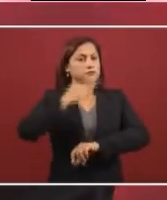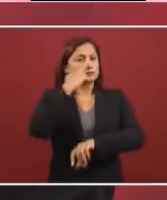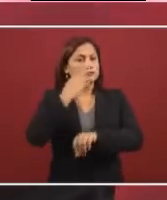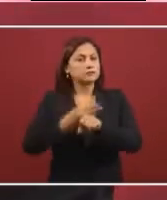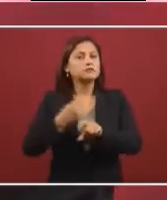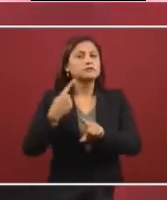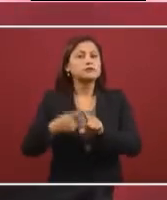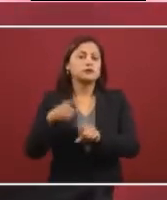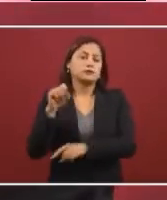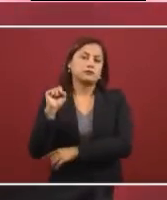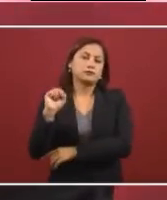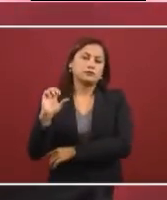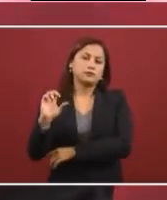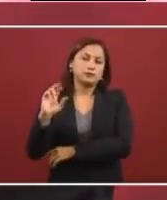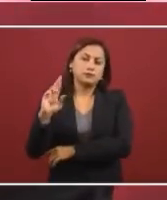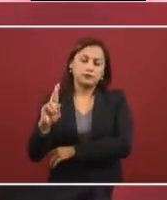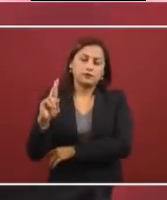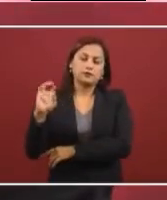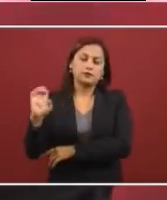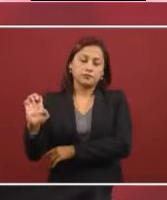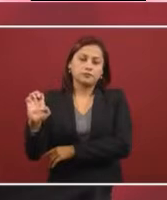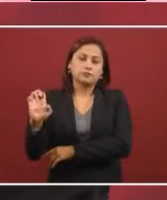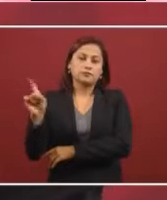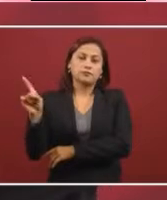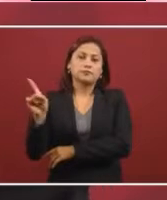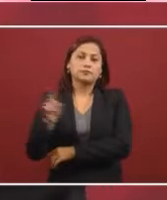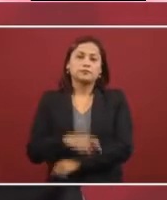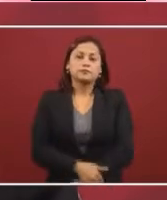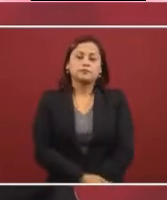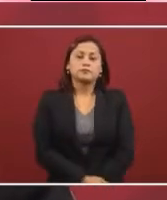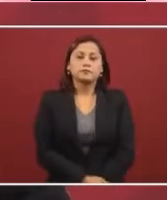external relations, however,